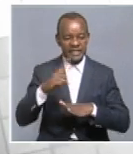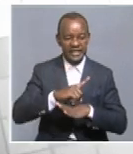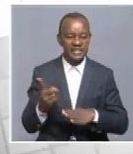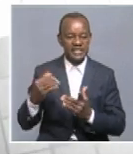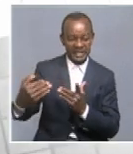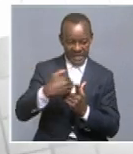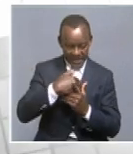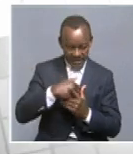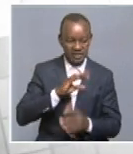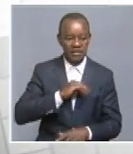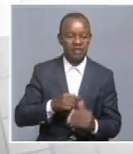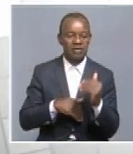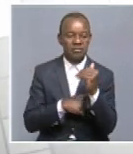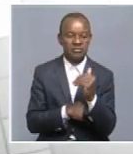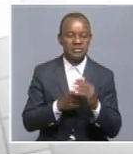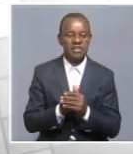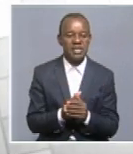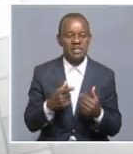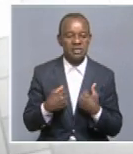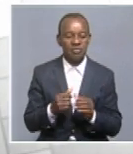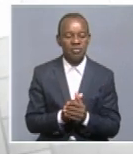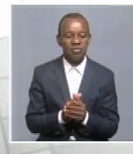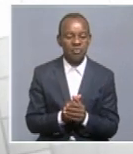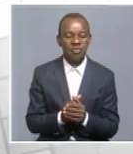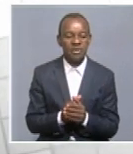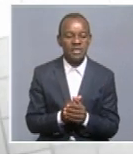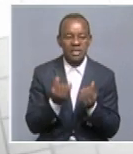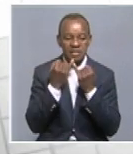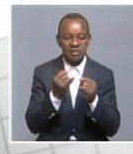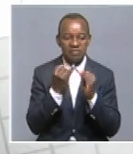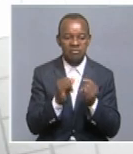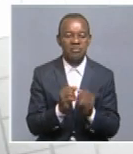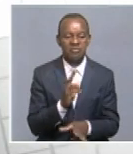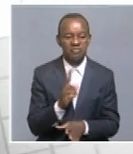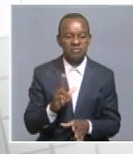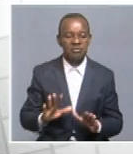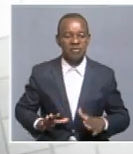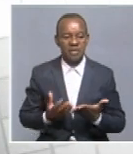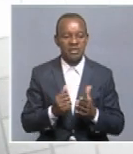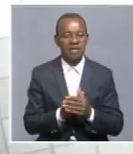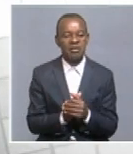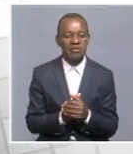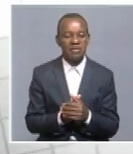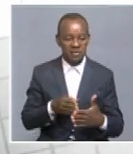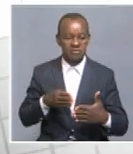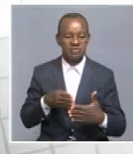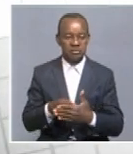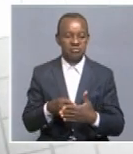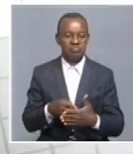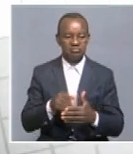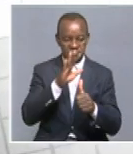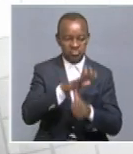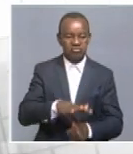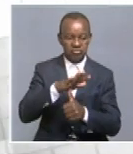to show them the mechanisms and strategies on how to deal with violences and to avoid them, and